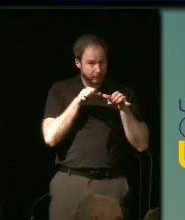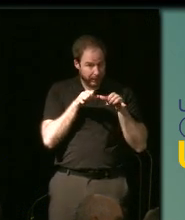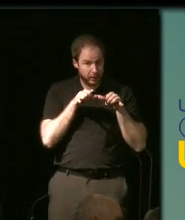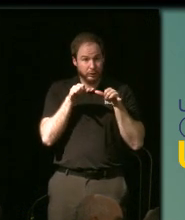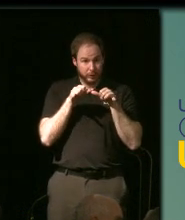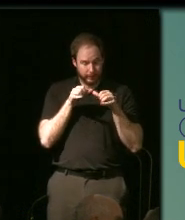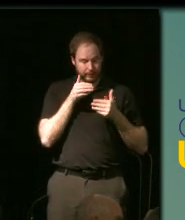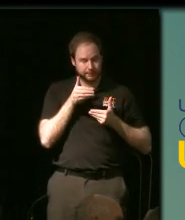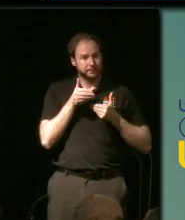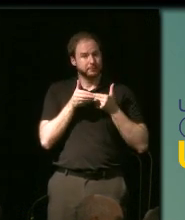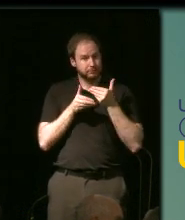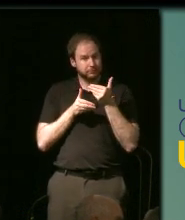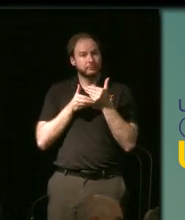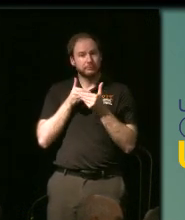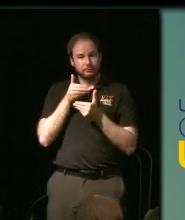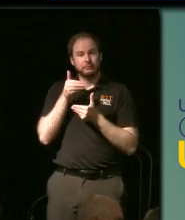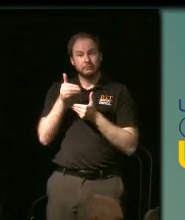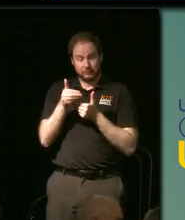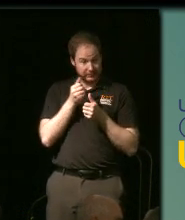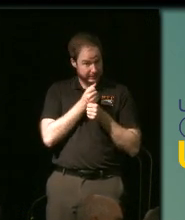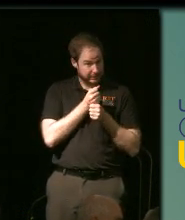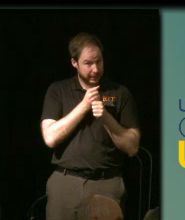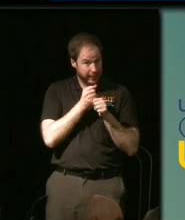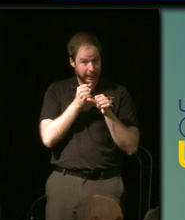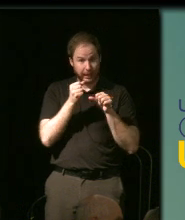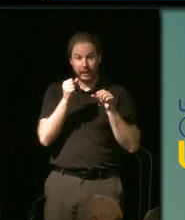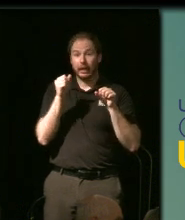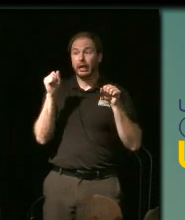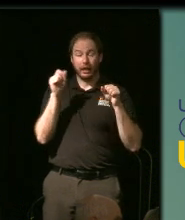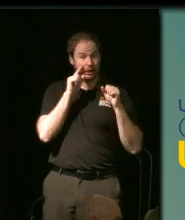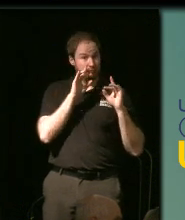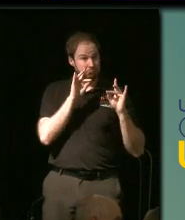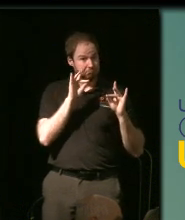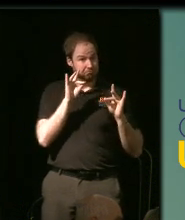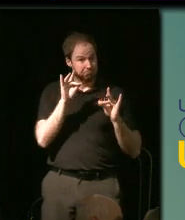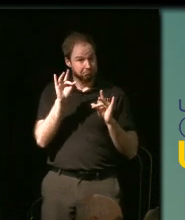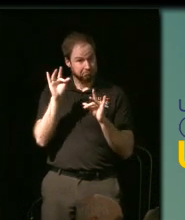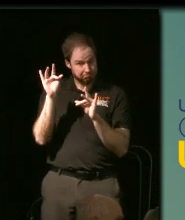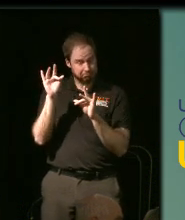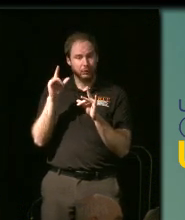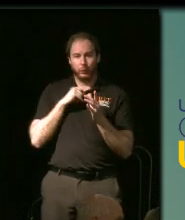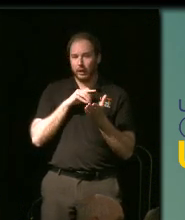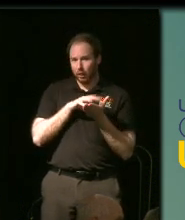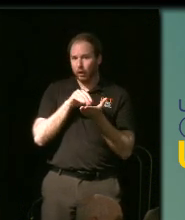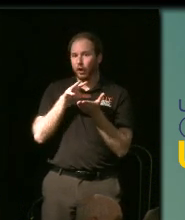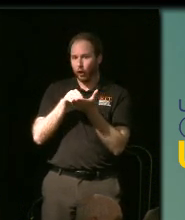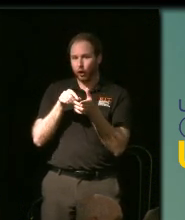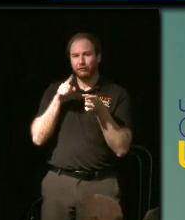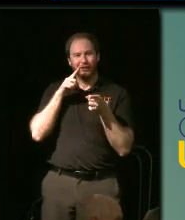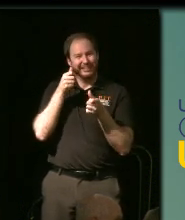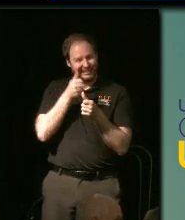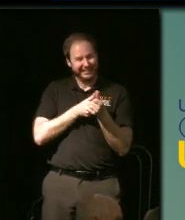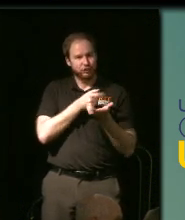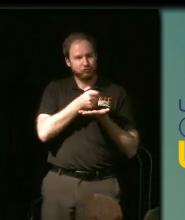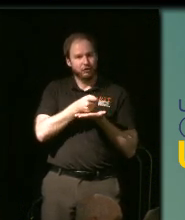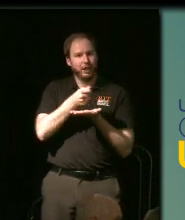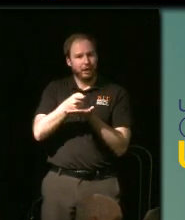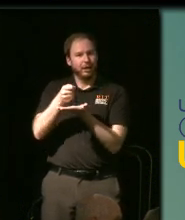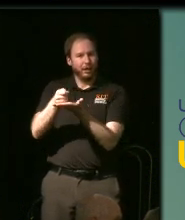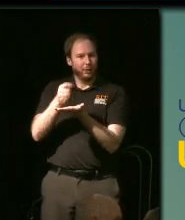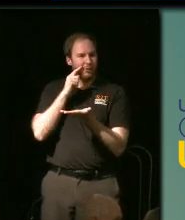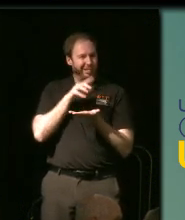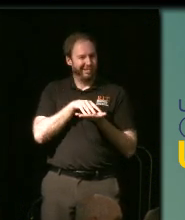learn step by step about safety and efficacy, and we know more and more as each step comes along, and it